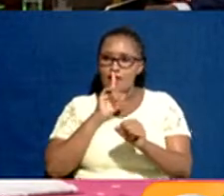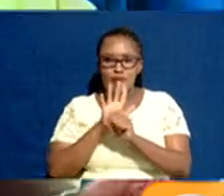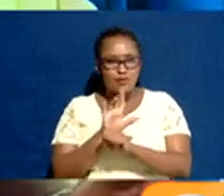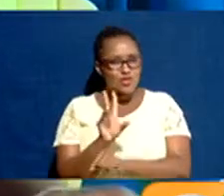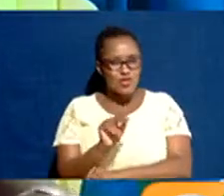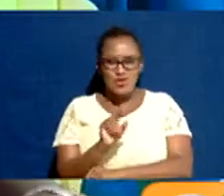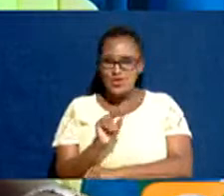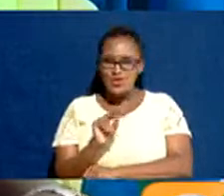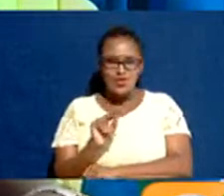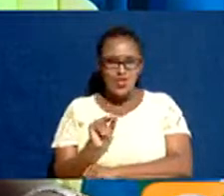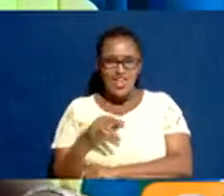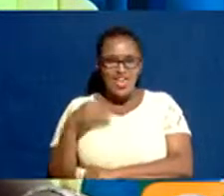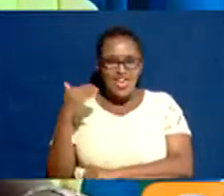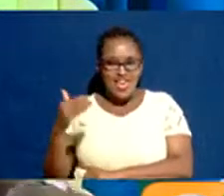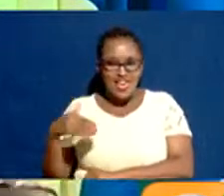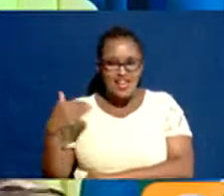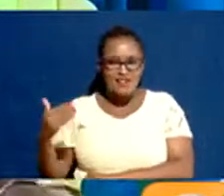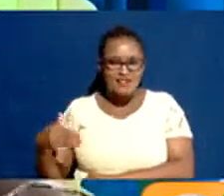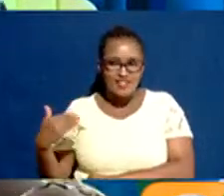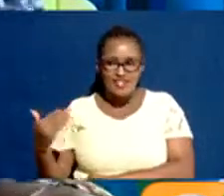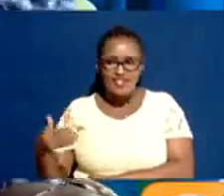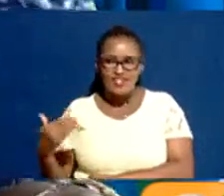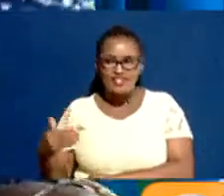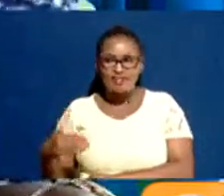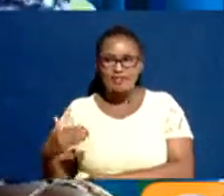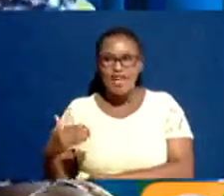on. April is here now. No.